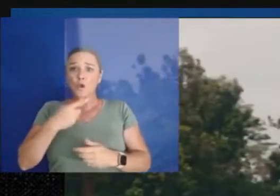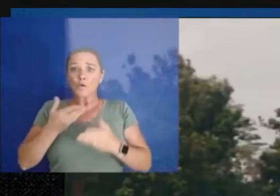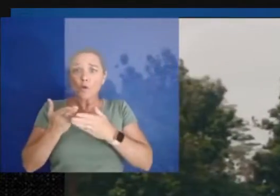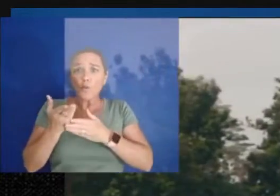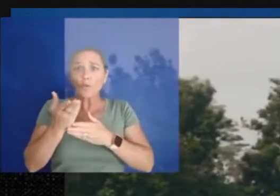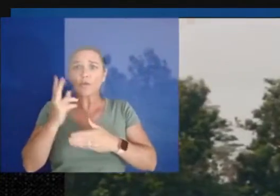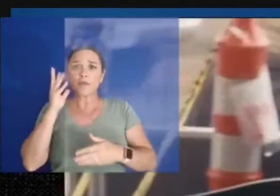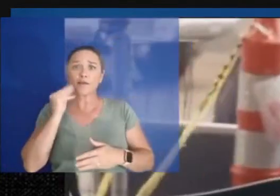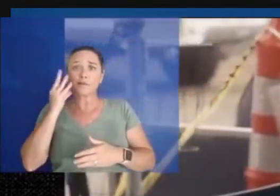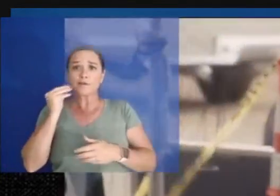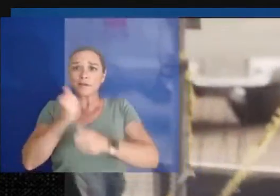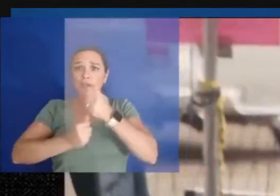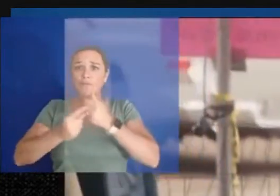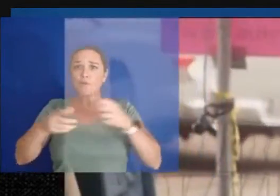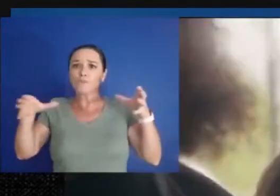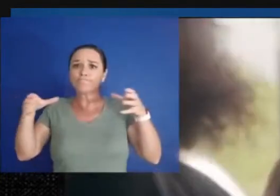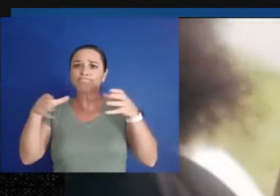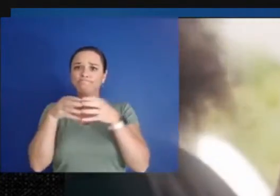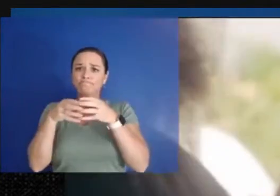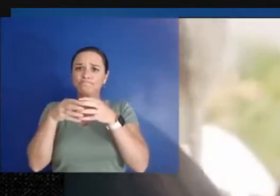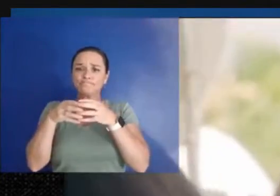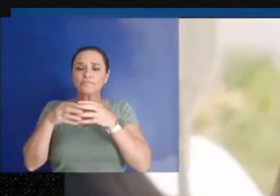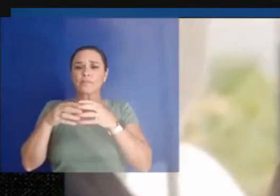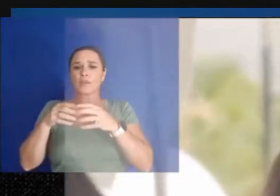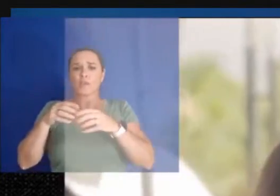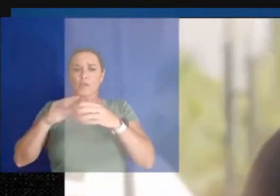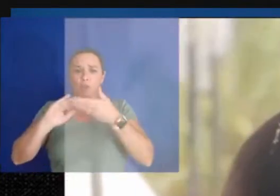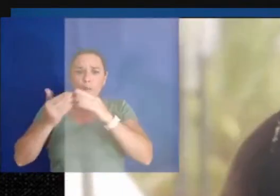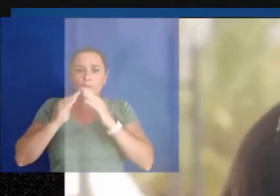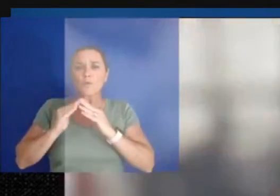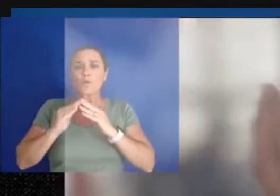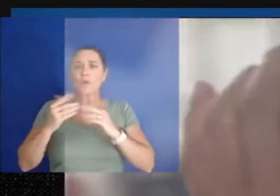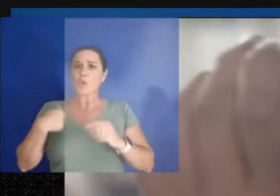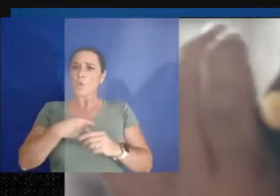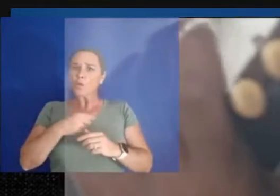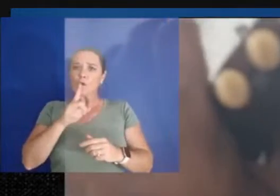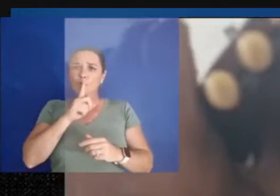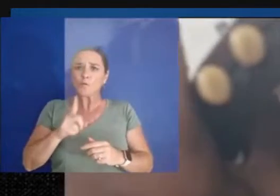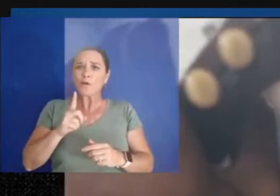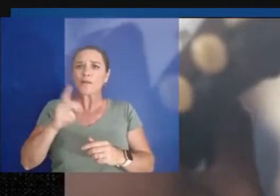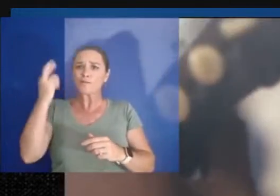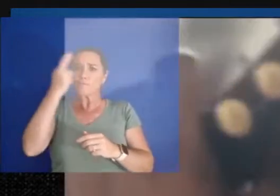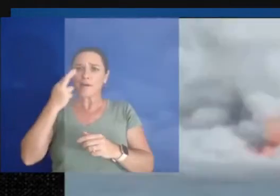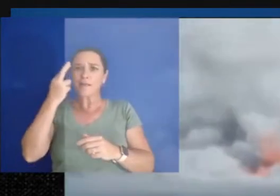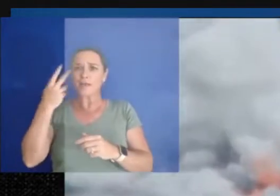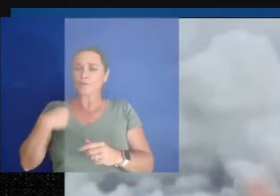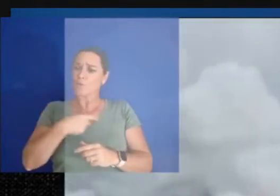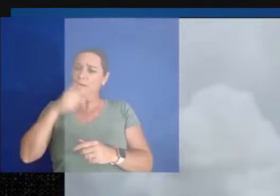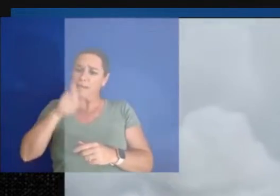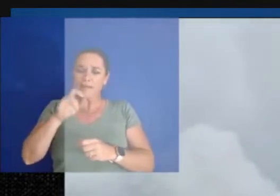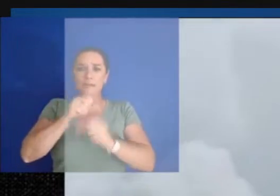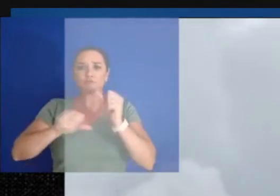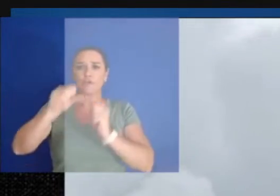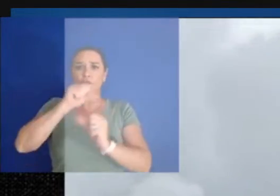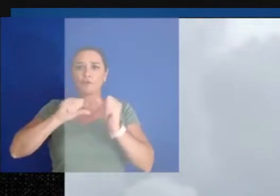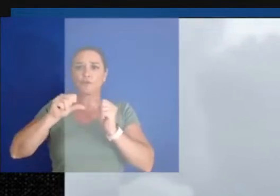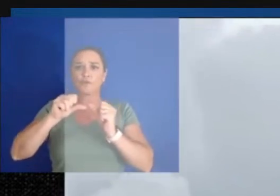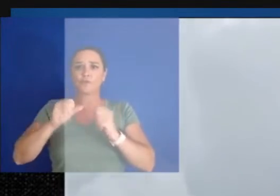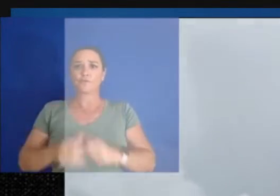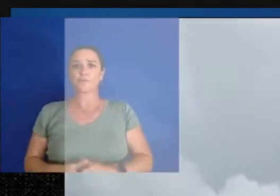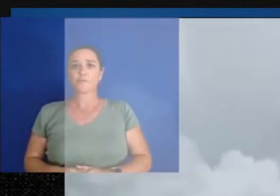we're growing closer together as a community. When tragedies like this strike, you really realize how much you need each other.